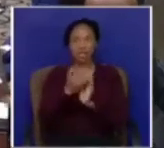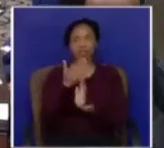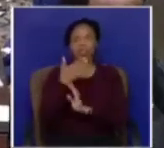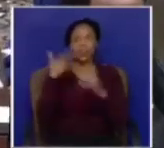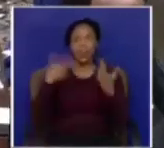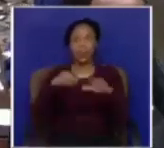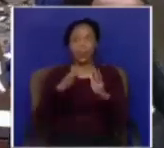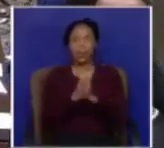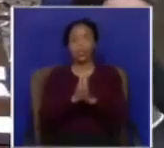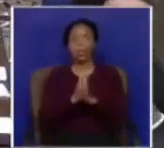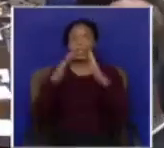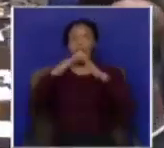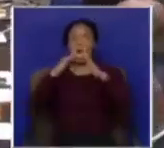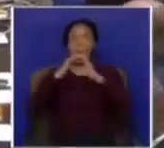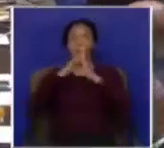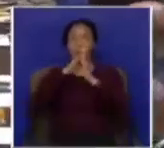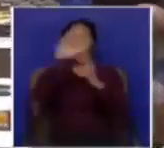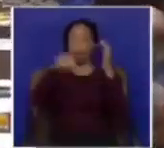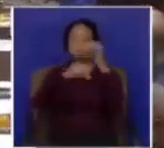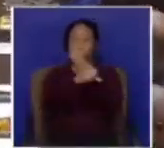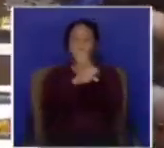house has been